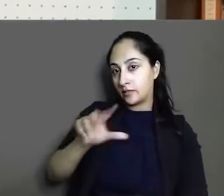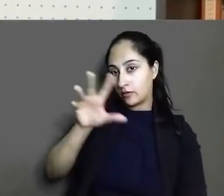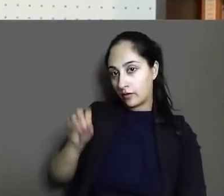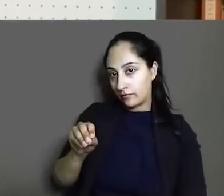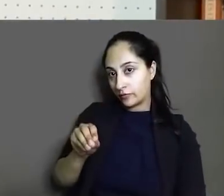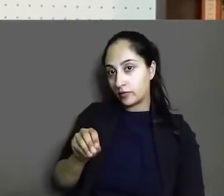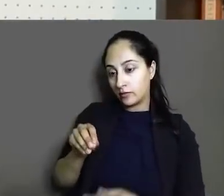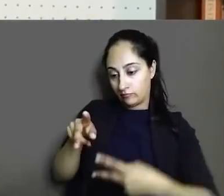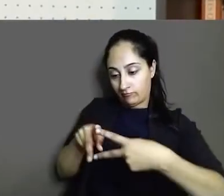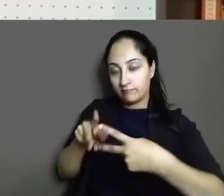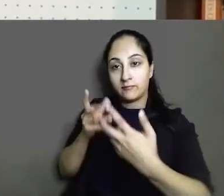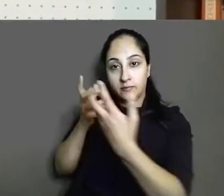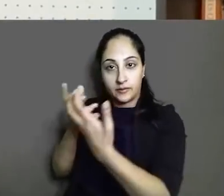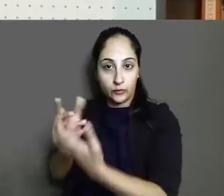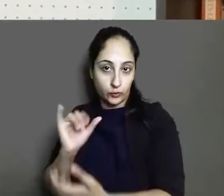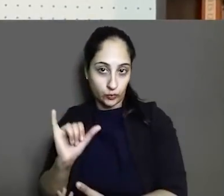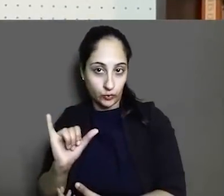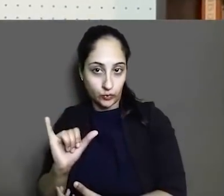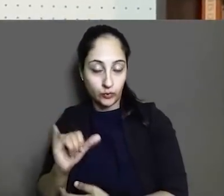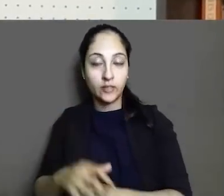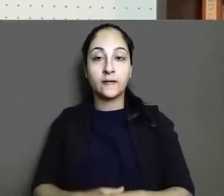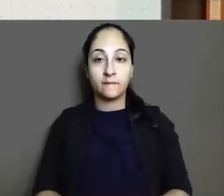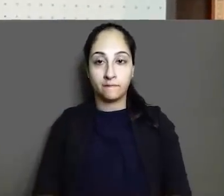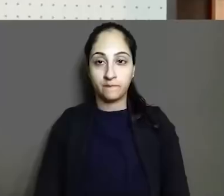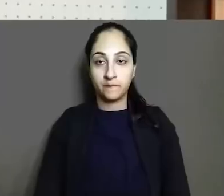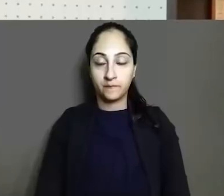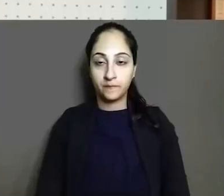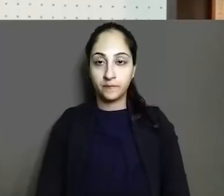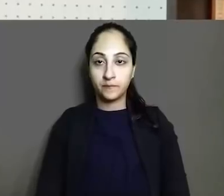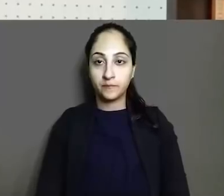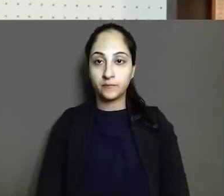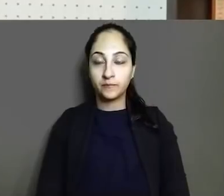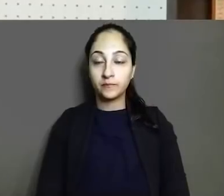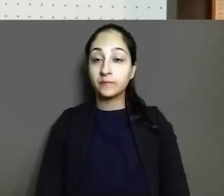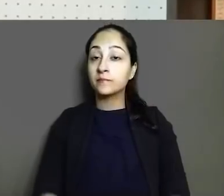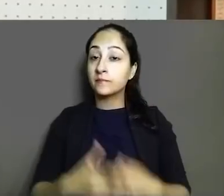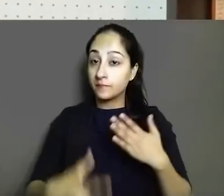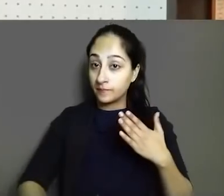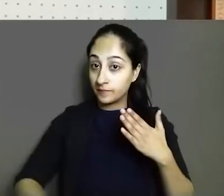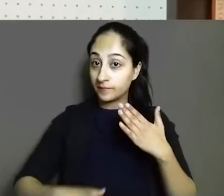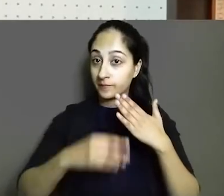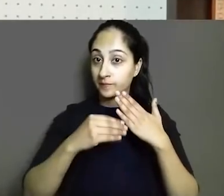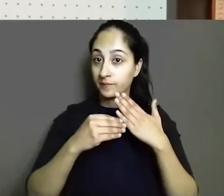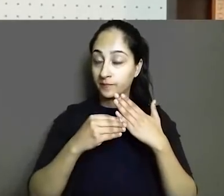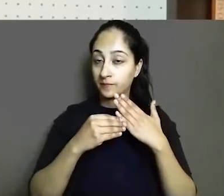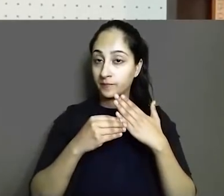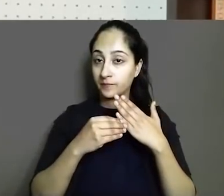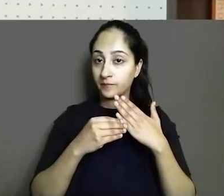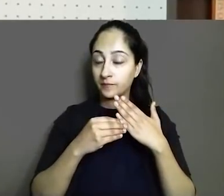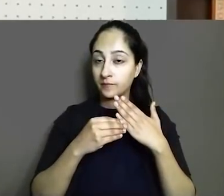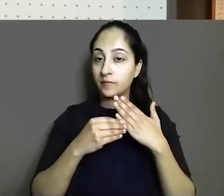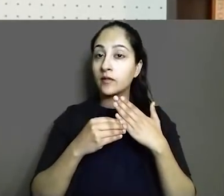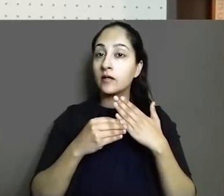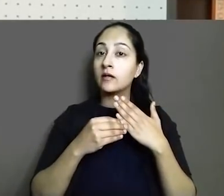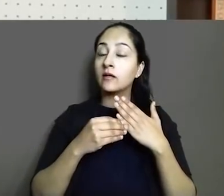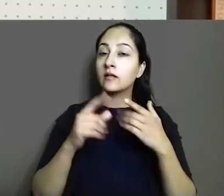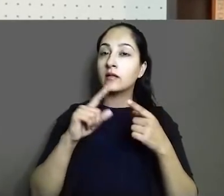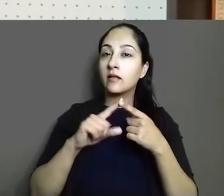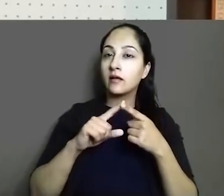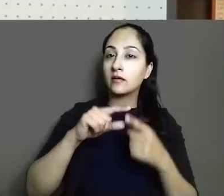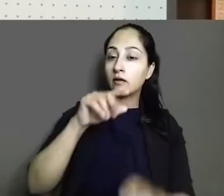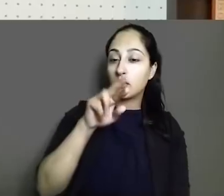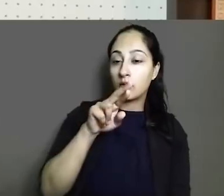details. These vaccines are also very adaptable, and the good thing about these vaccines would be if there